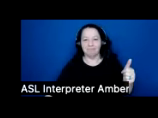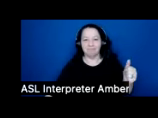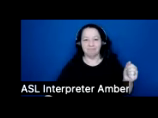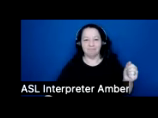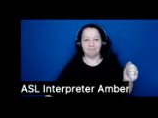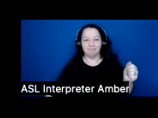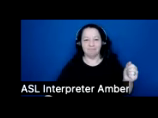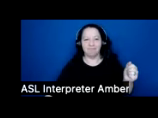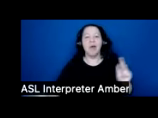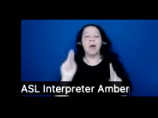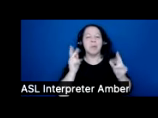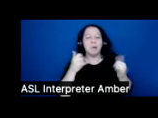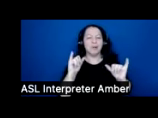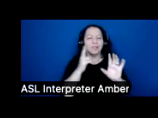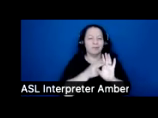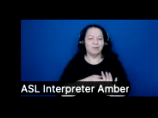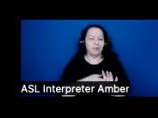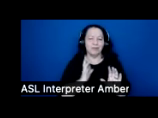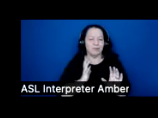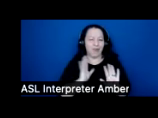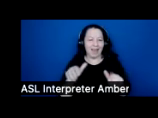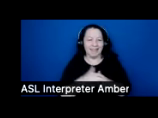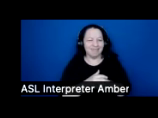People are still entering too, so that's fine.